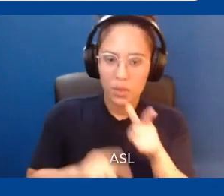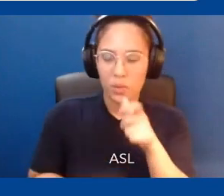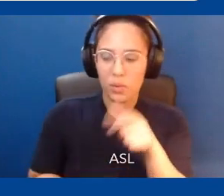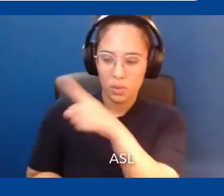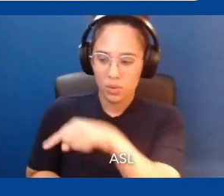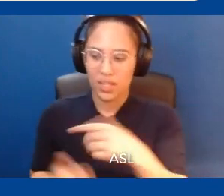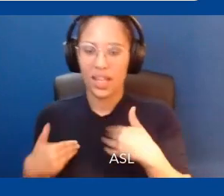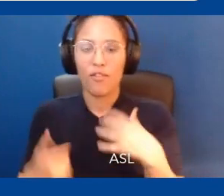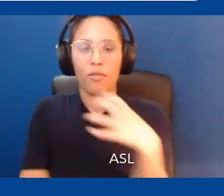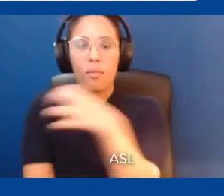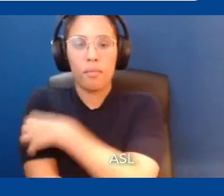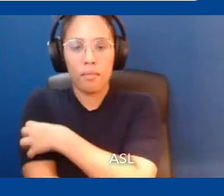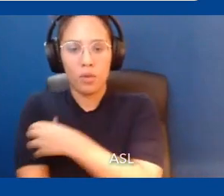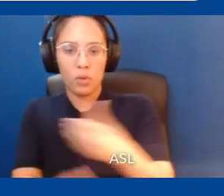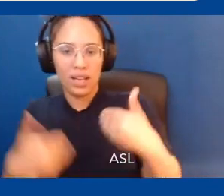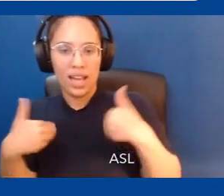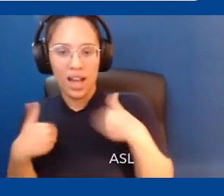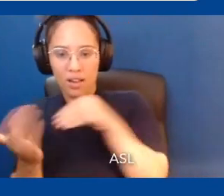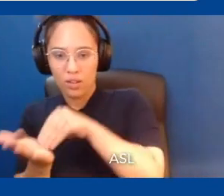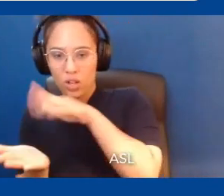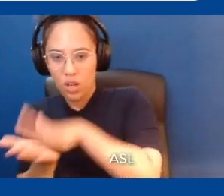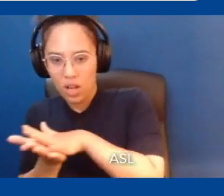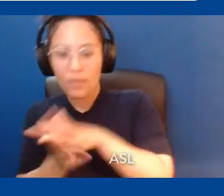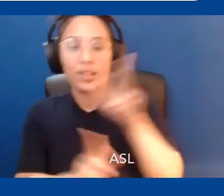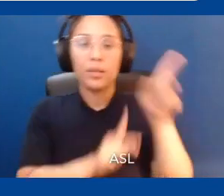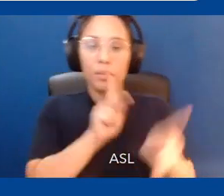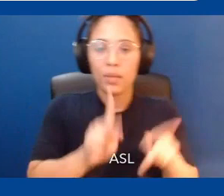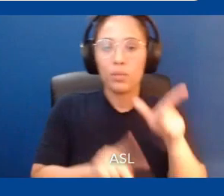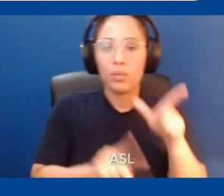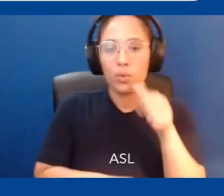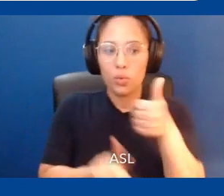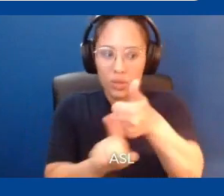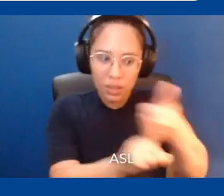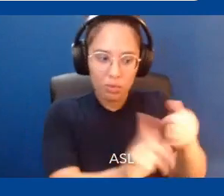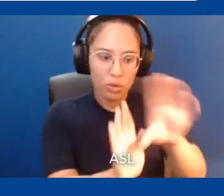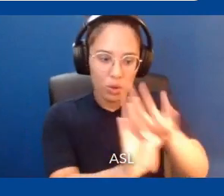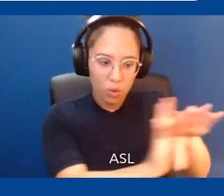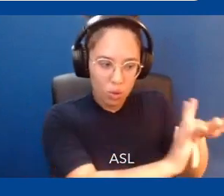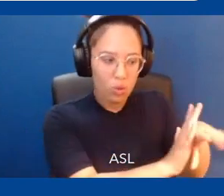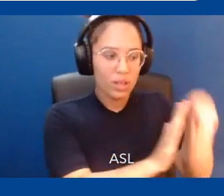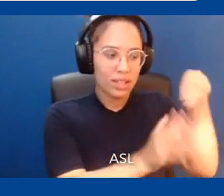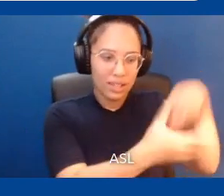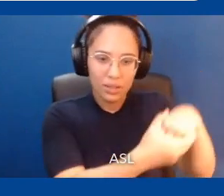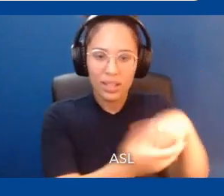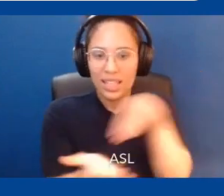archive and those who are in the archive or who are recorded in the archive.